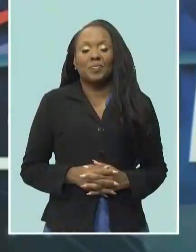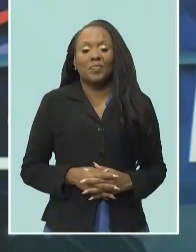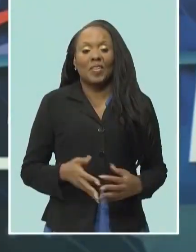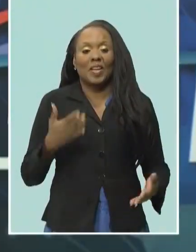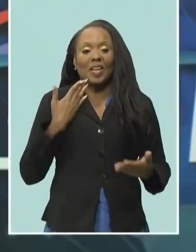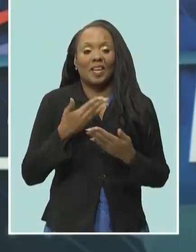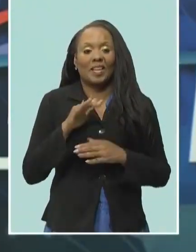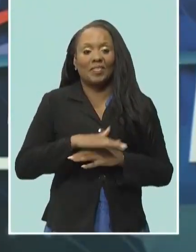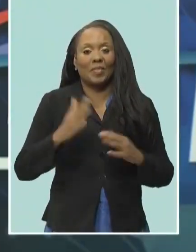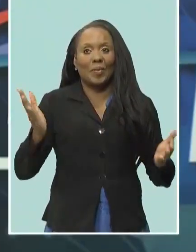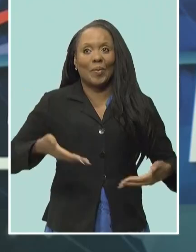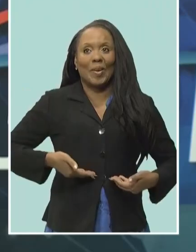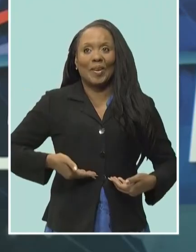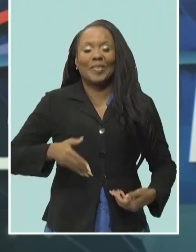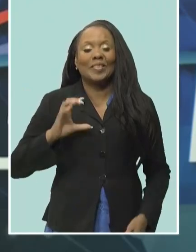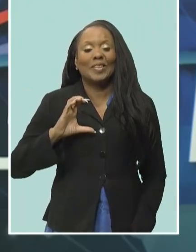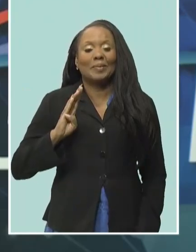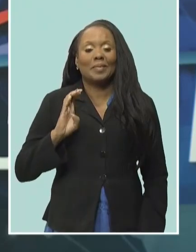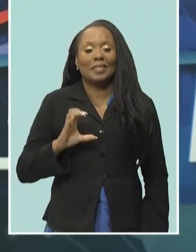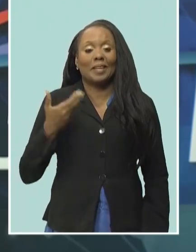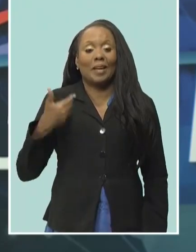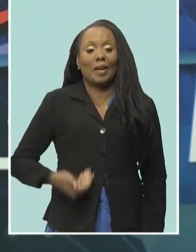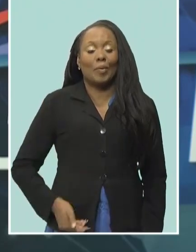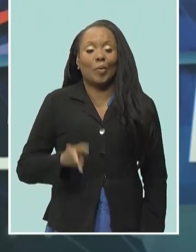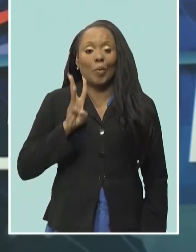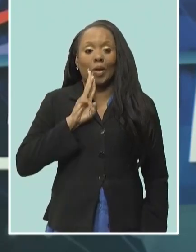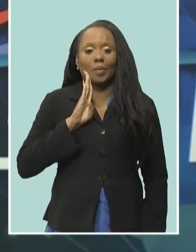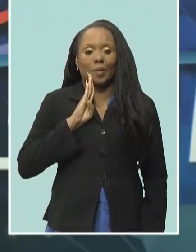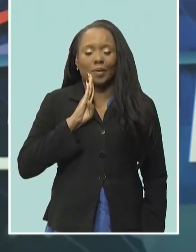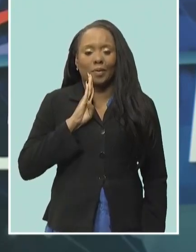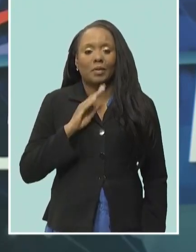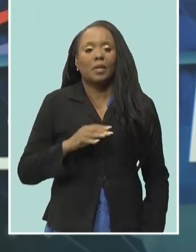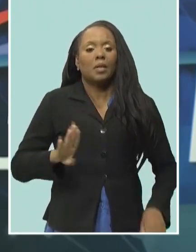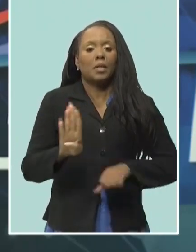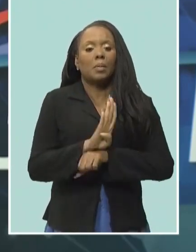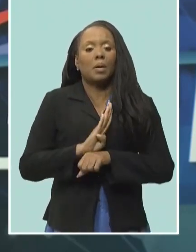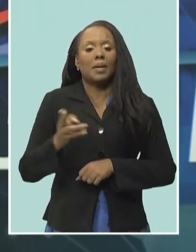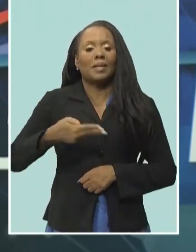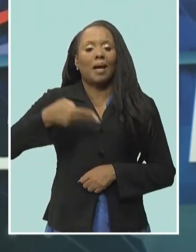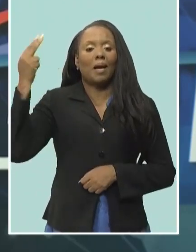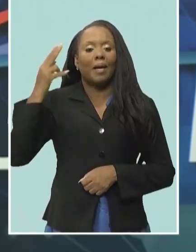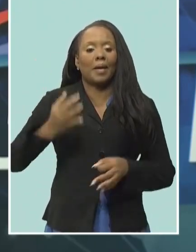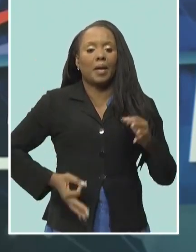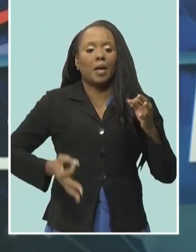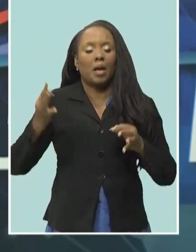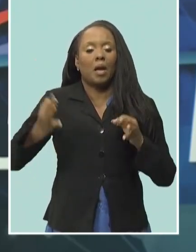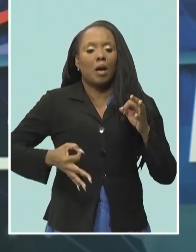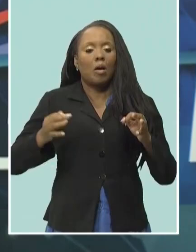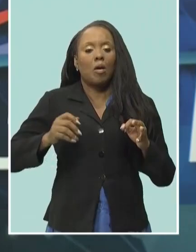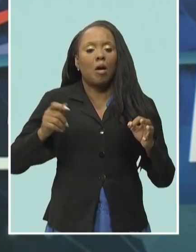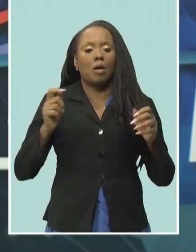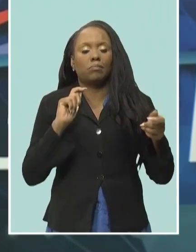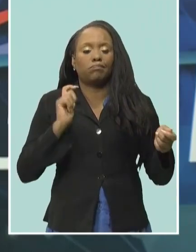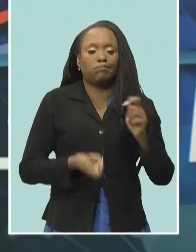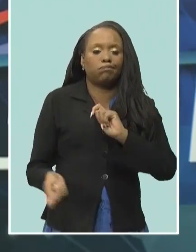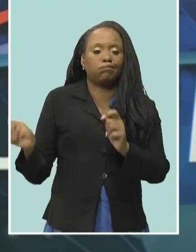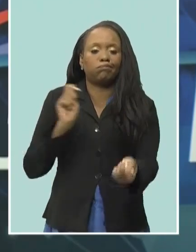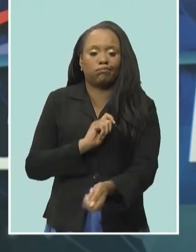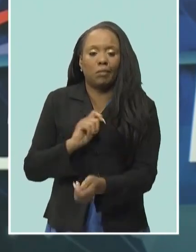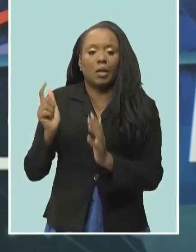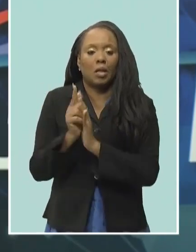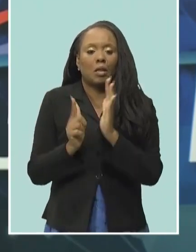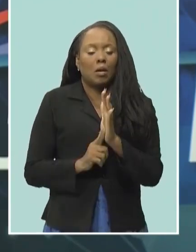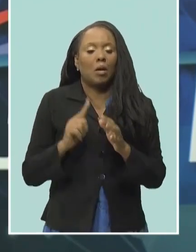Good evening and welcome to the CBC NewsNight. I'm Wendy Berg. The Barbados High Court has overturned the laws on serious indecency and